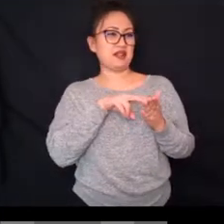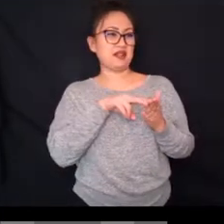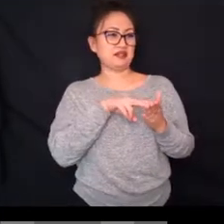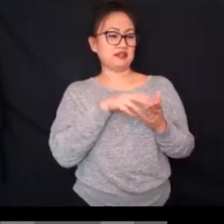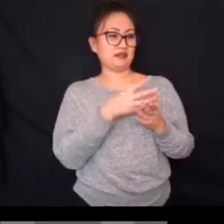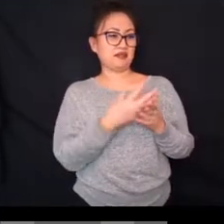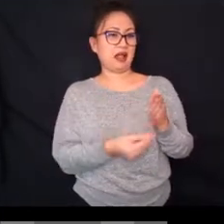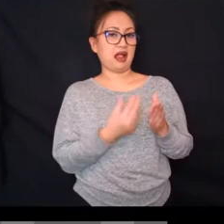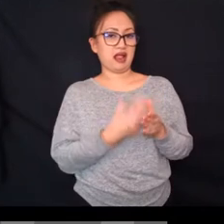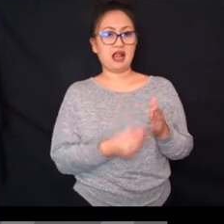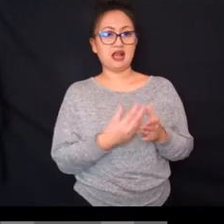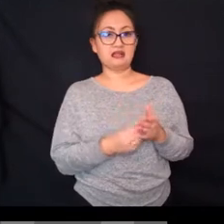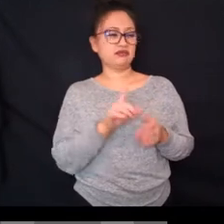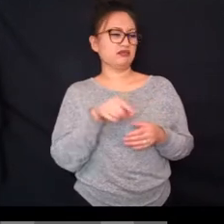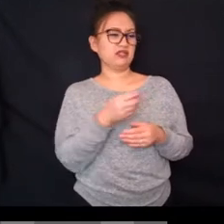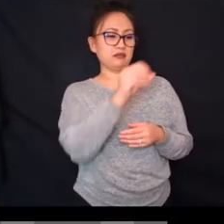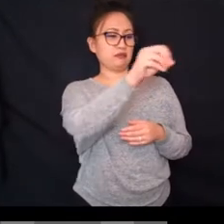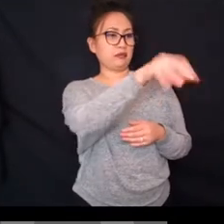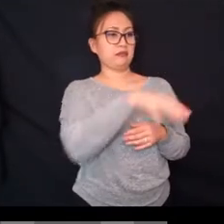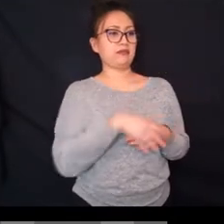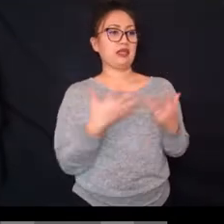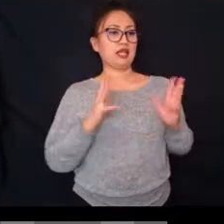together. You can just drop them in there. It'll be great.